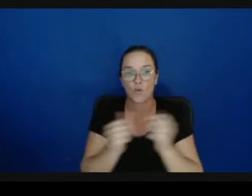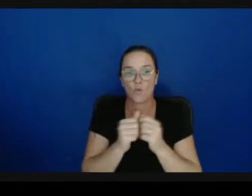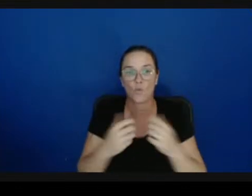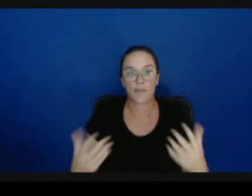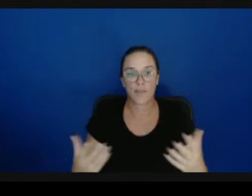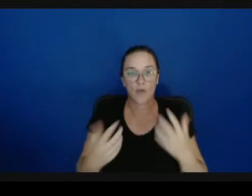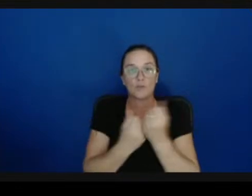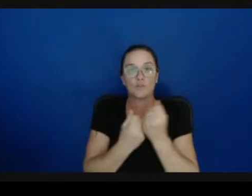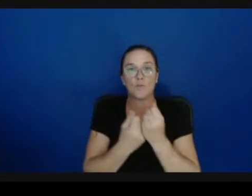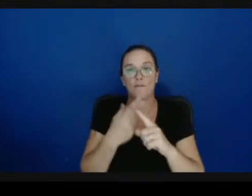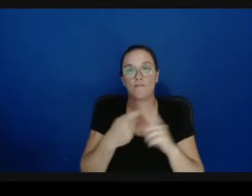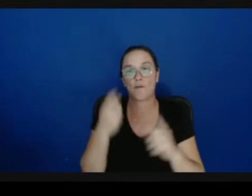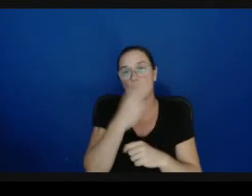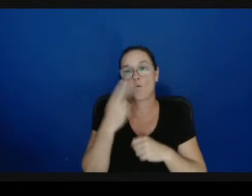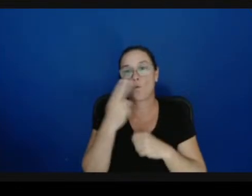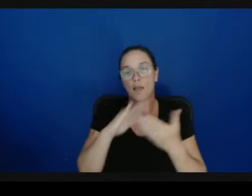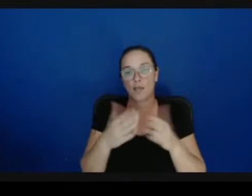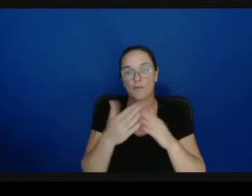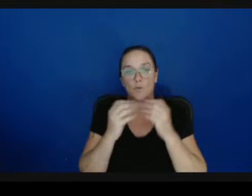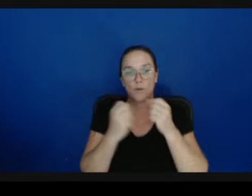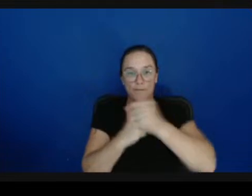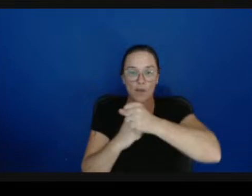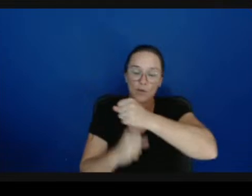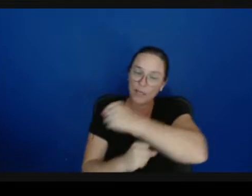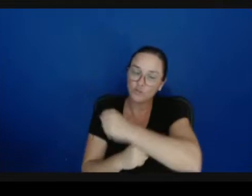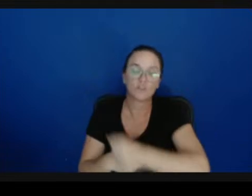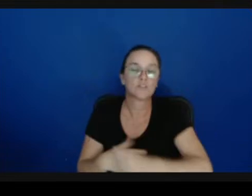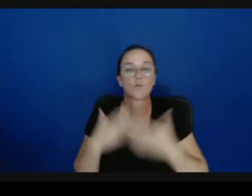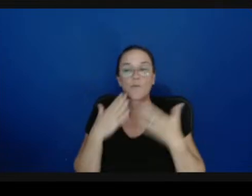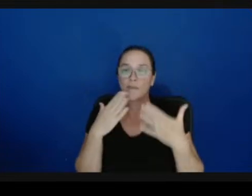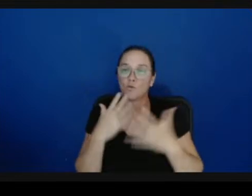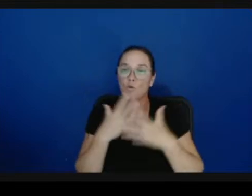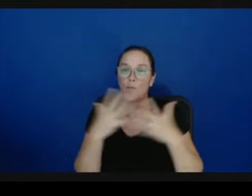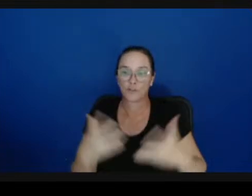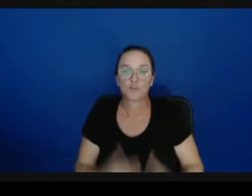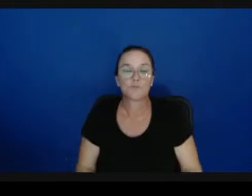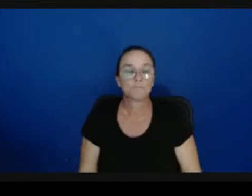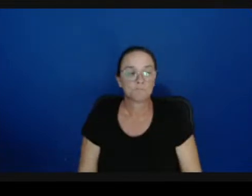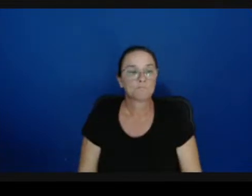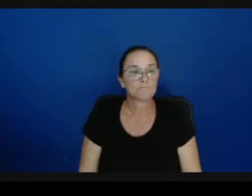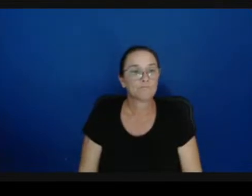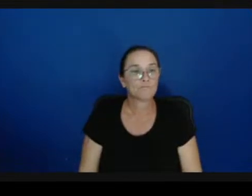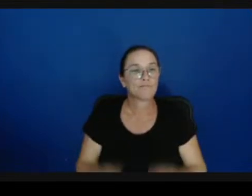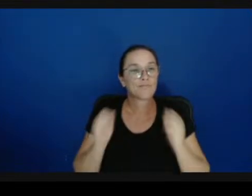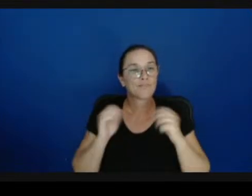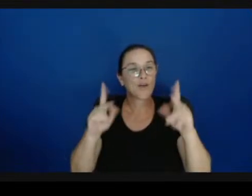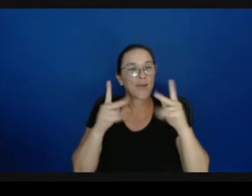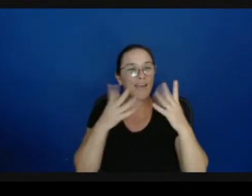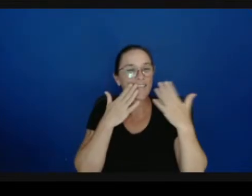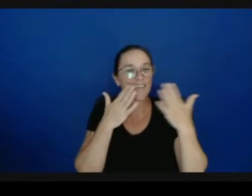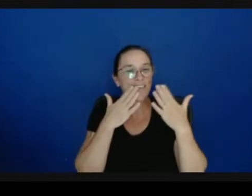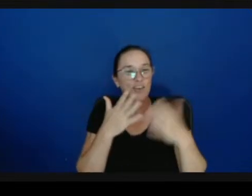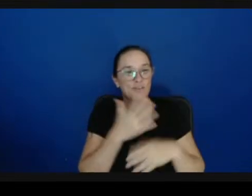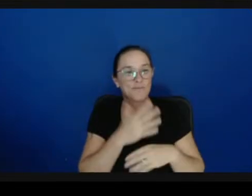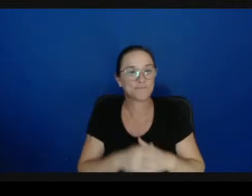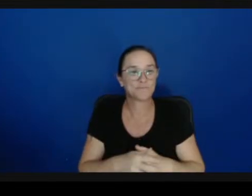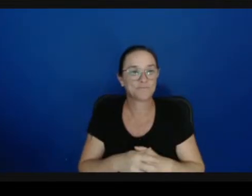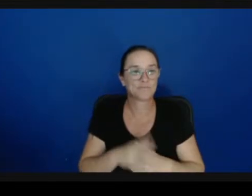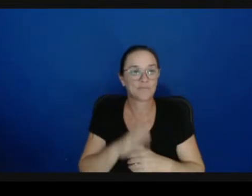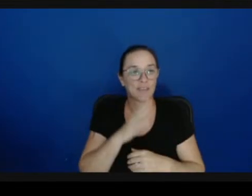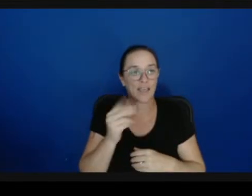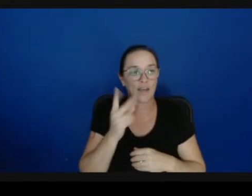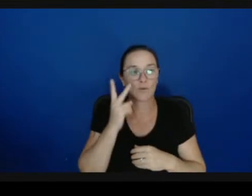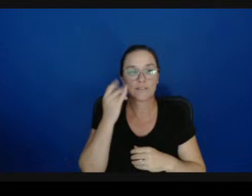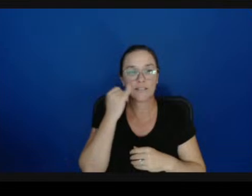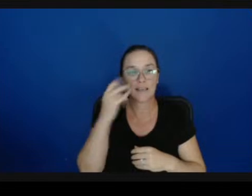Community Foundation. So thank you very much to all them there. Yep. All right. All right. Well, thank you. And You're welcome. Let's see if Phil's